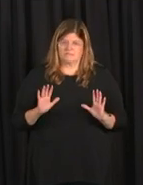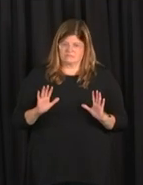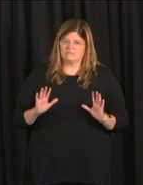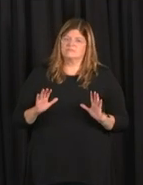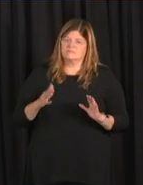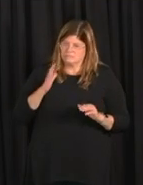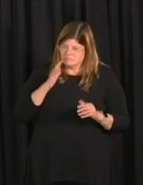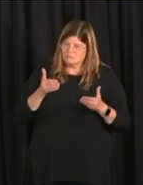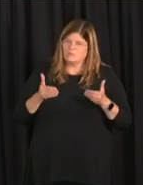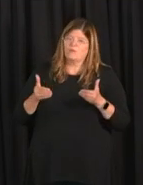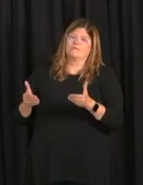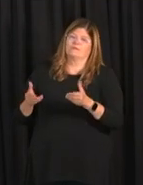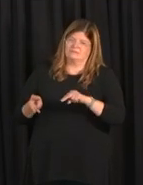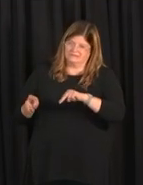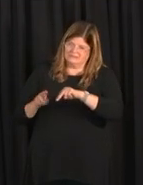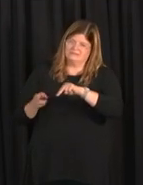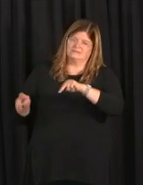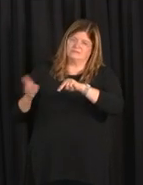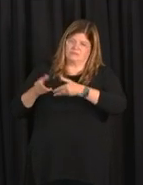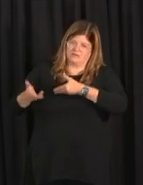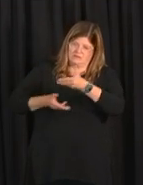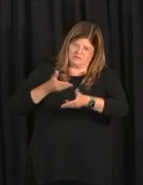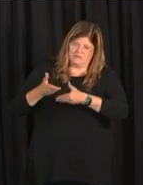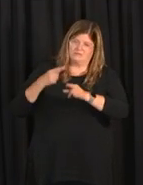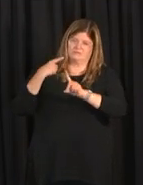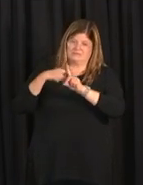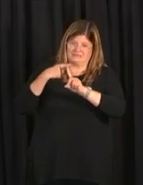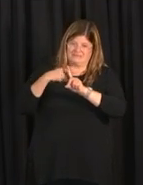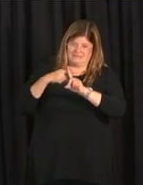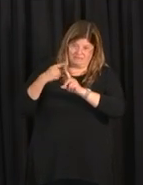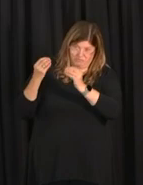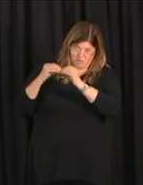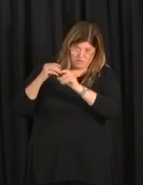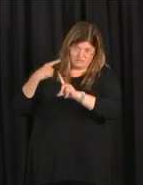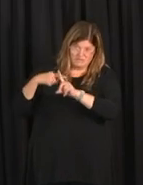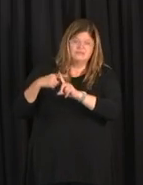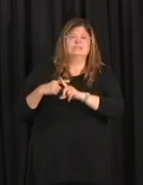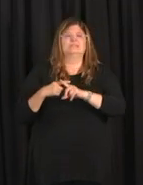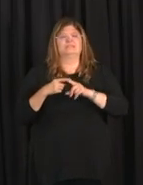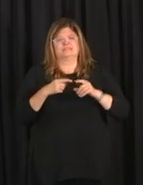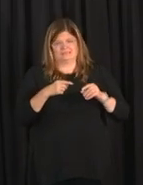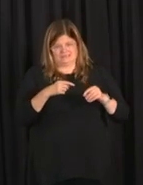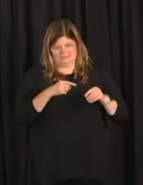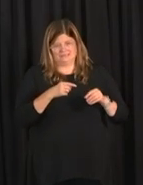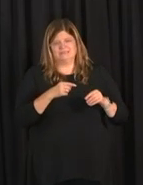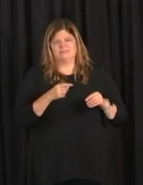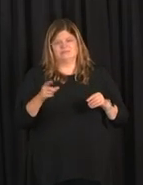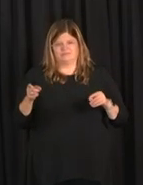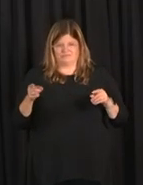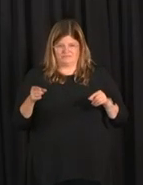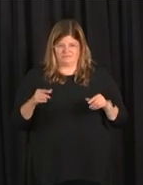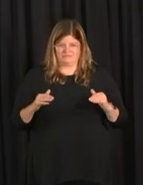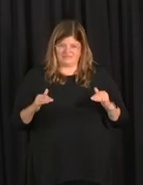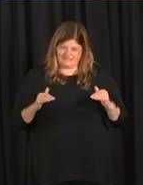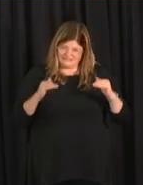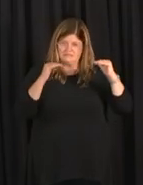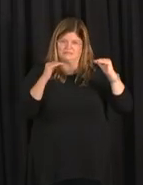has moved. And it will continue to move. But it is, I think you point out